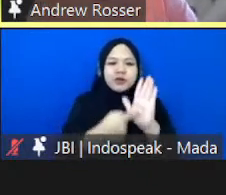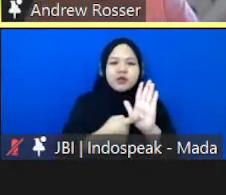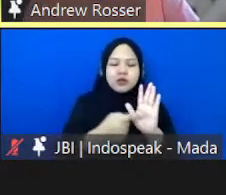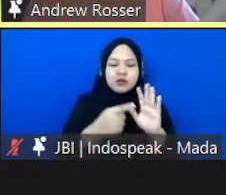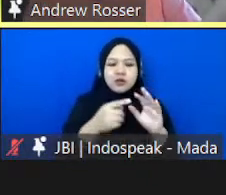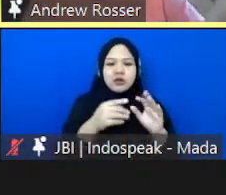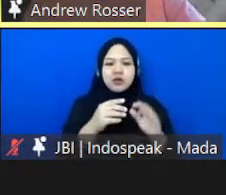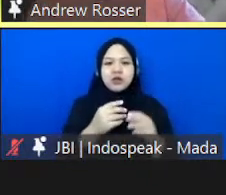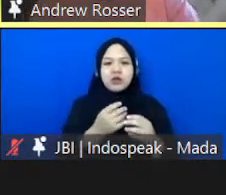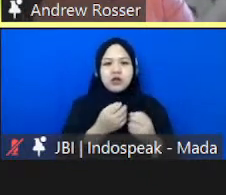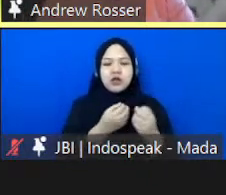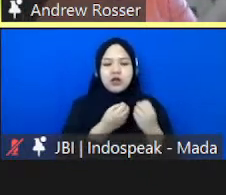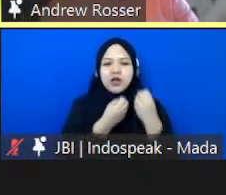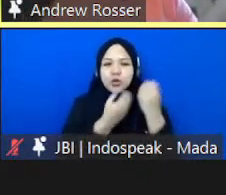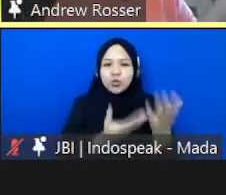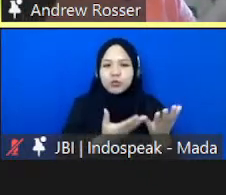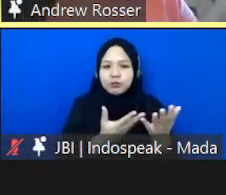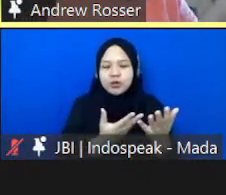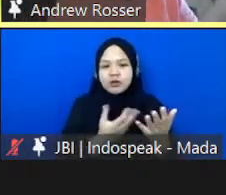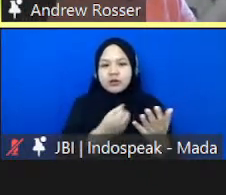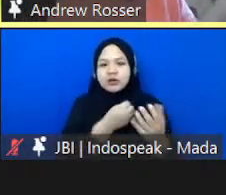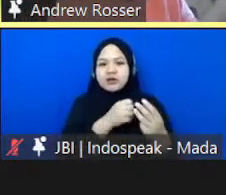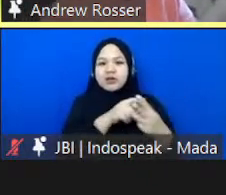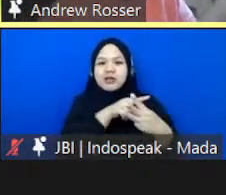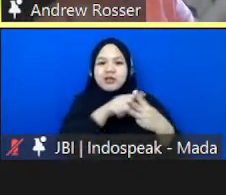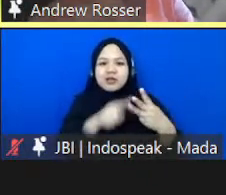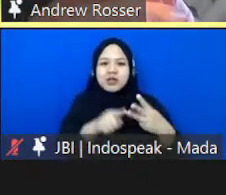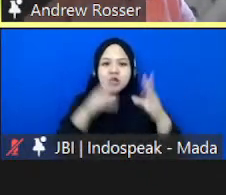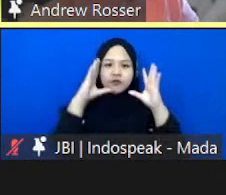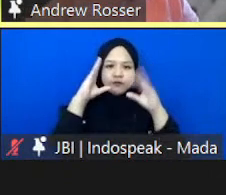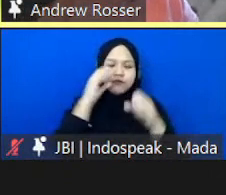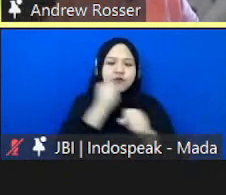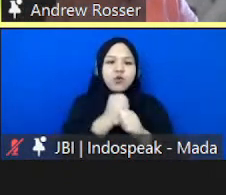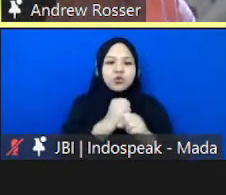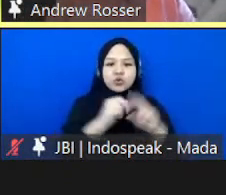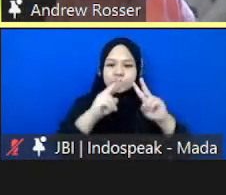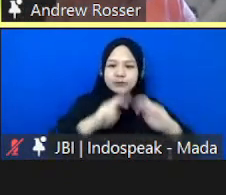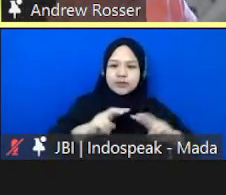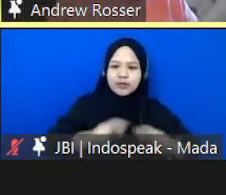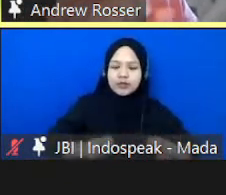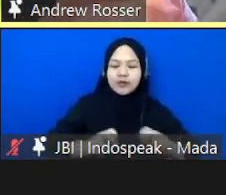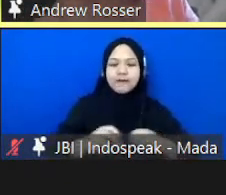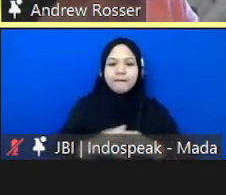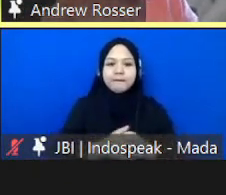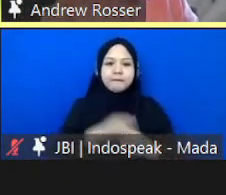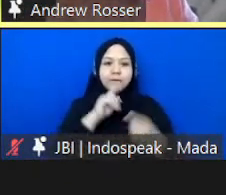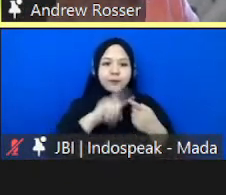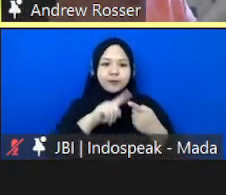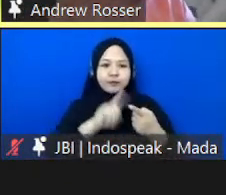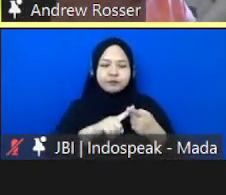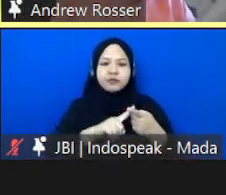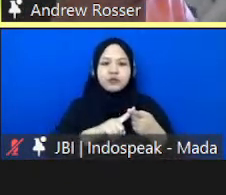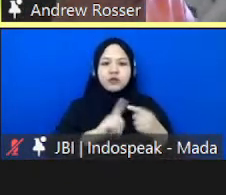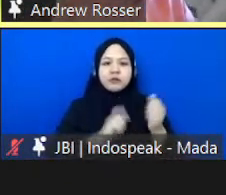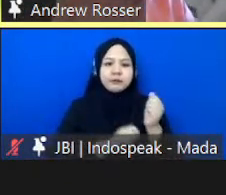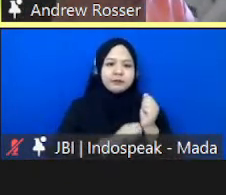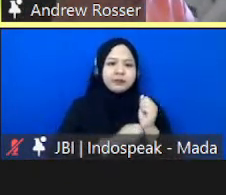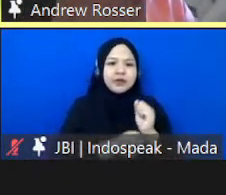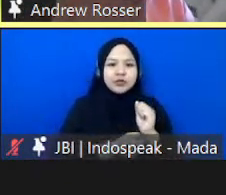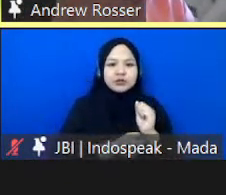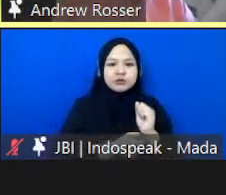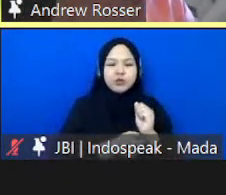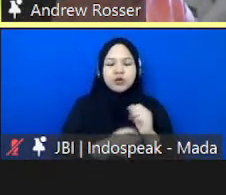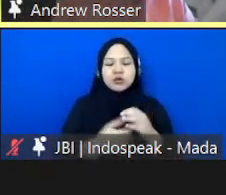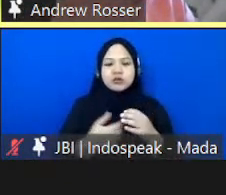to the three focus case studies. The first line corresponds to the first row, that is, corresponds to the